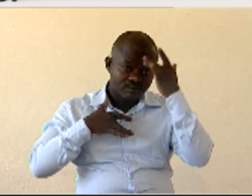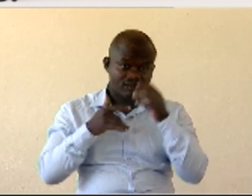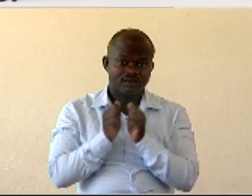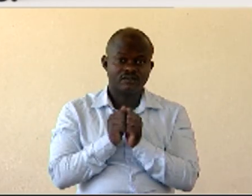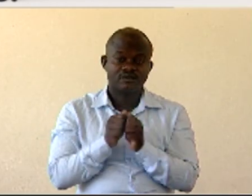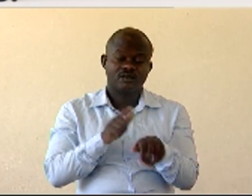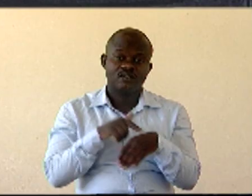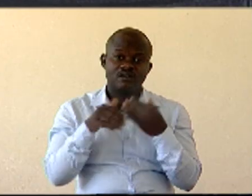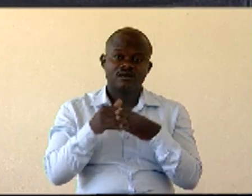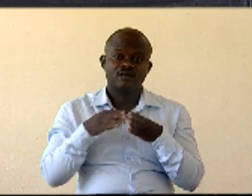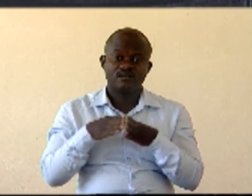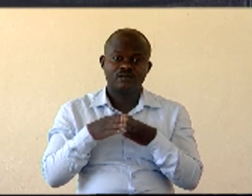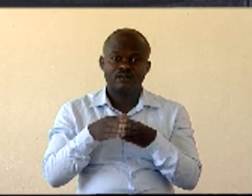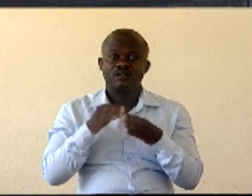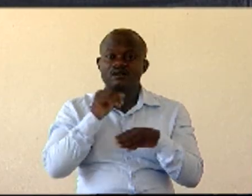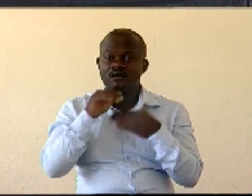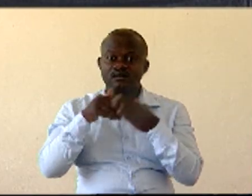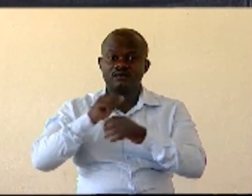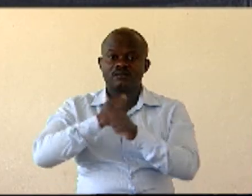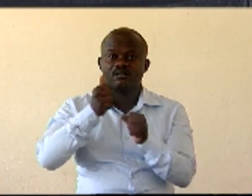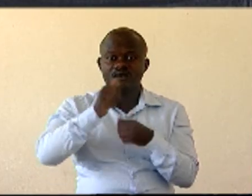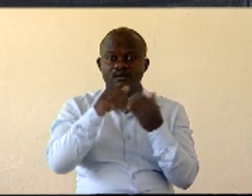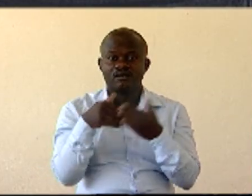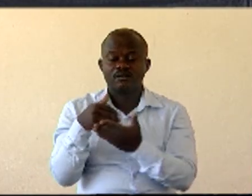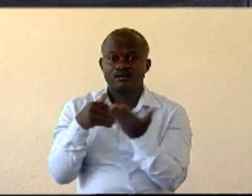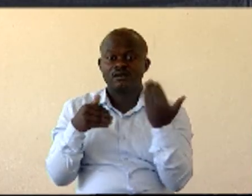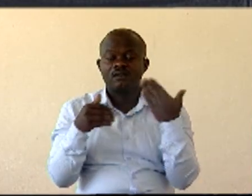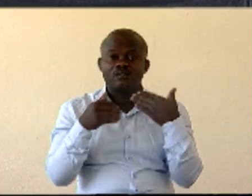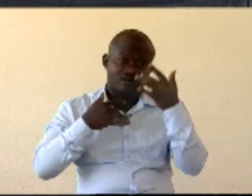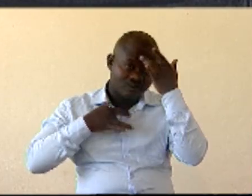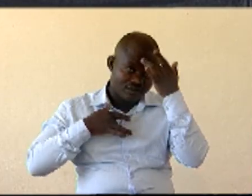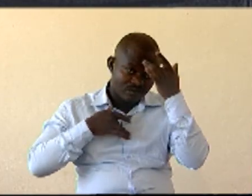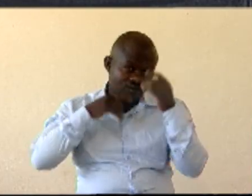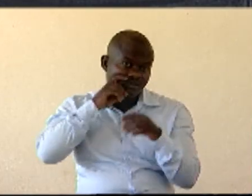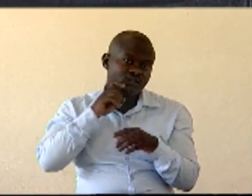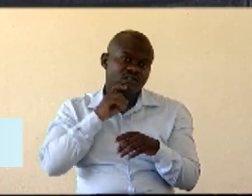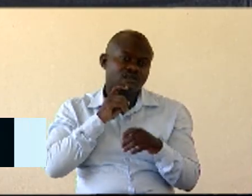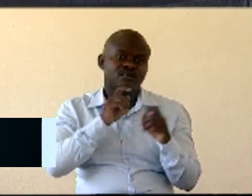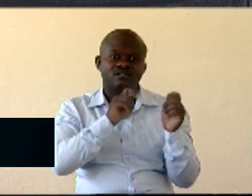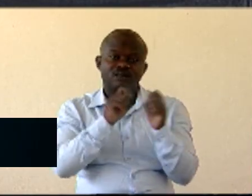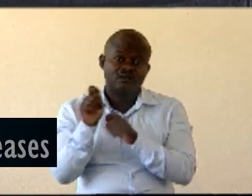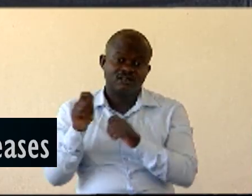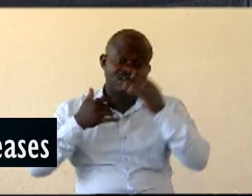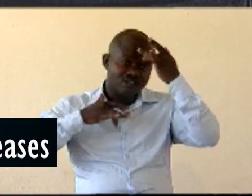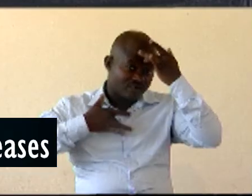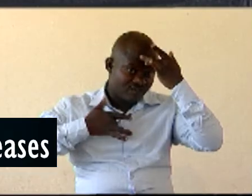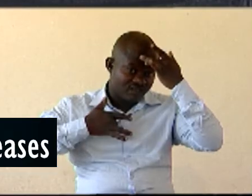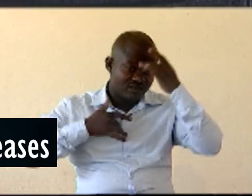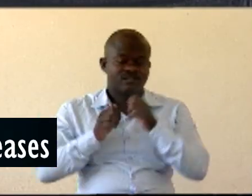When you pray sex and you don't protect yourself, you are likely to suffer from sexual transmitted infections.